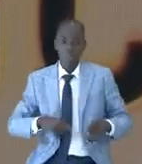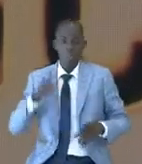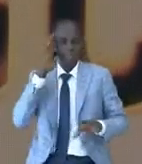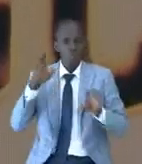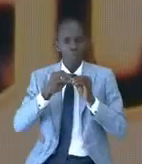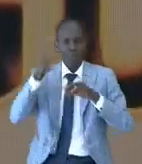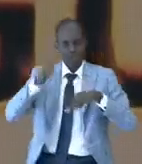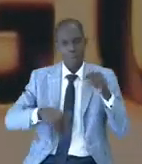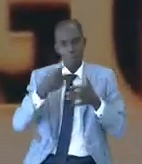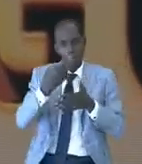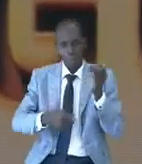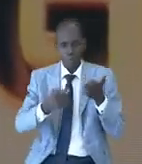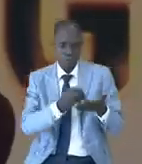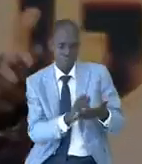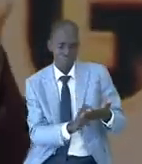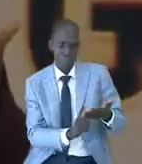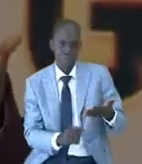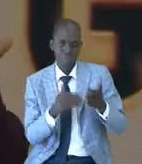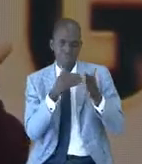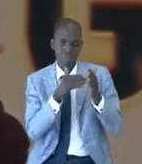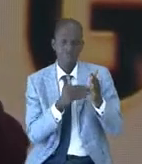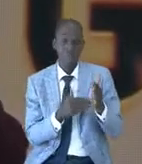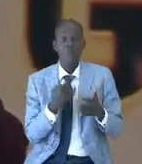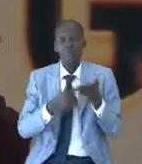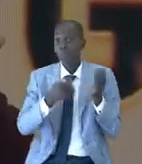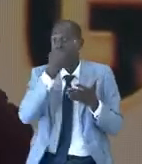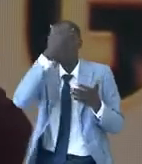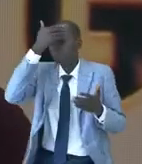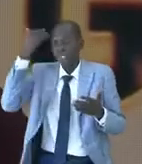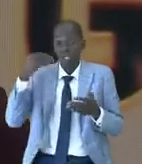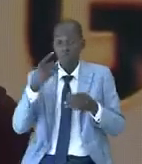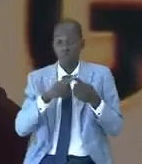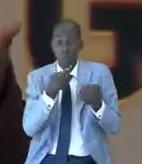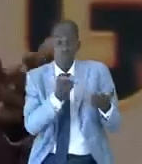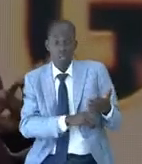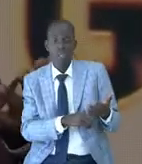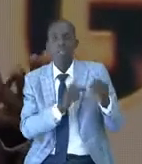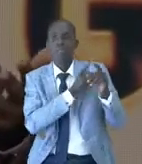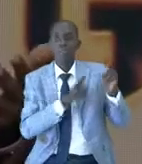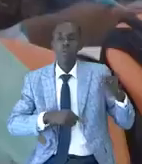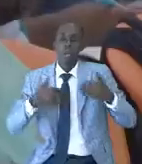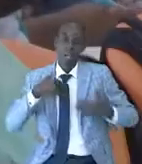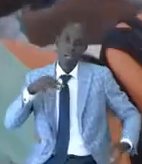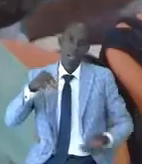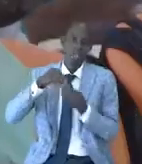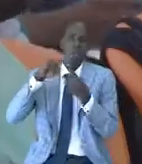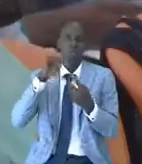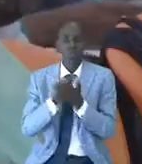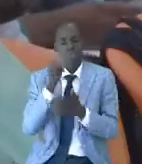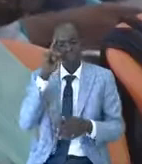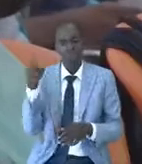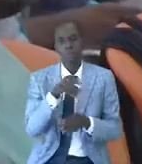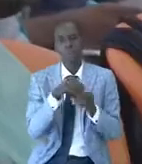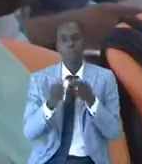down. And what you forgot to put in that writing, the Lord has added to that.